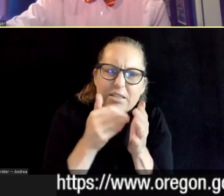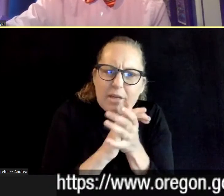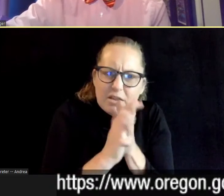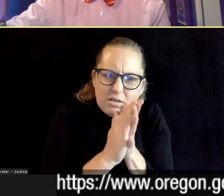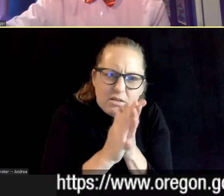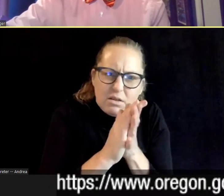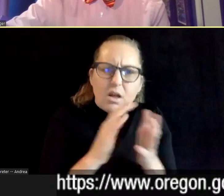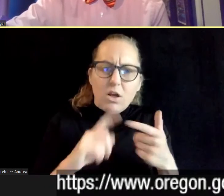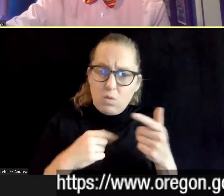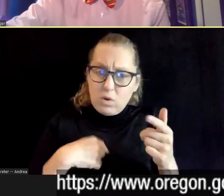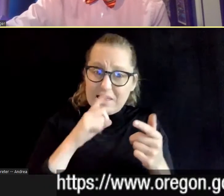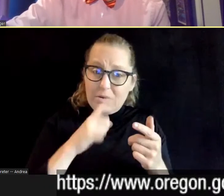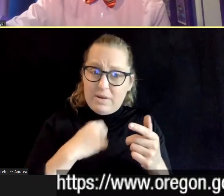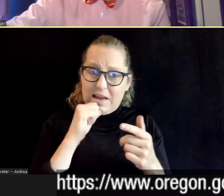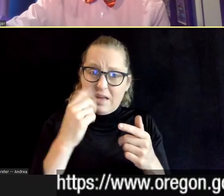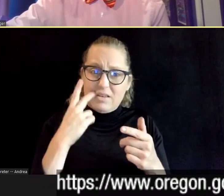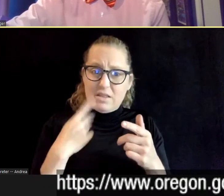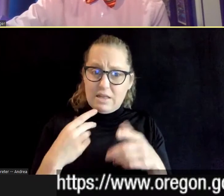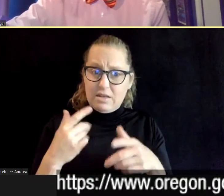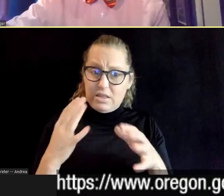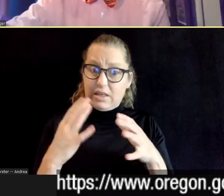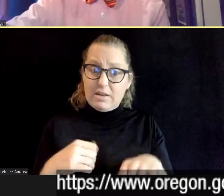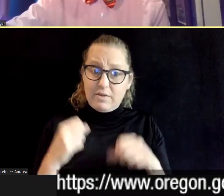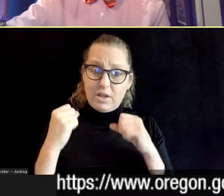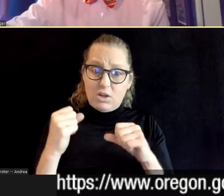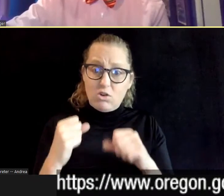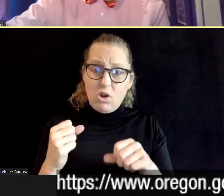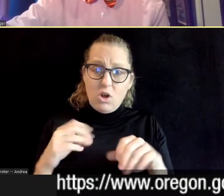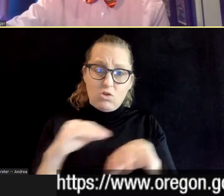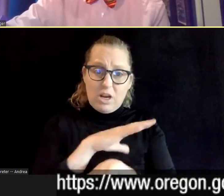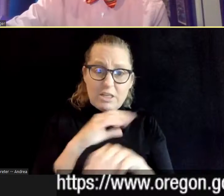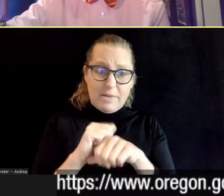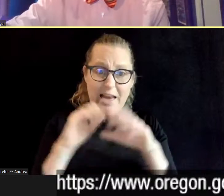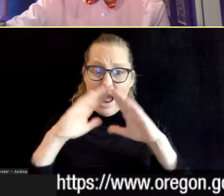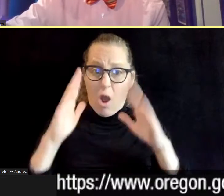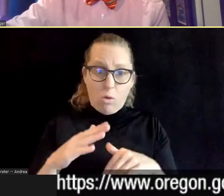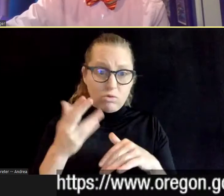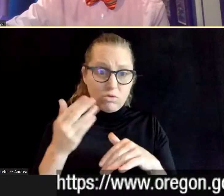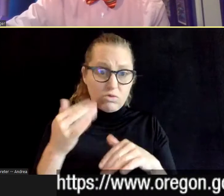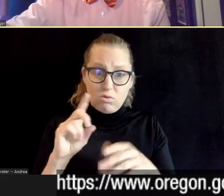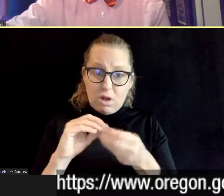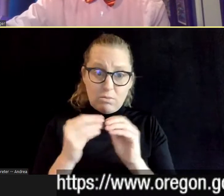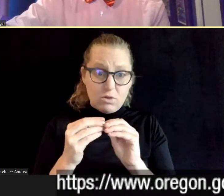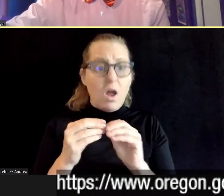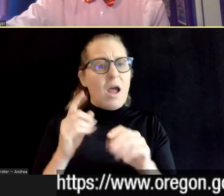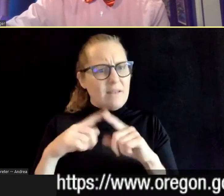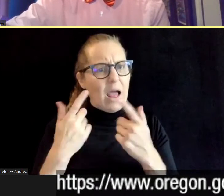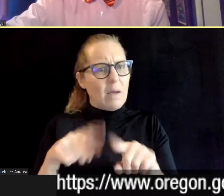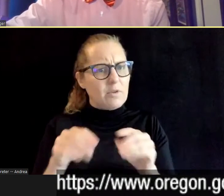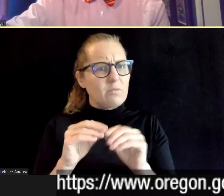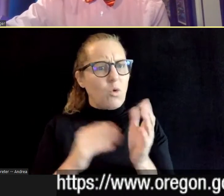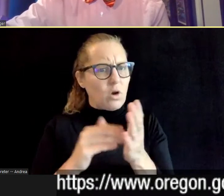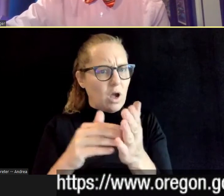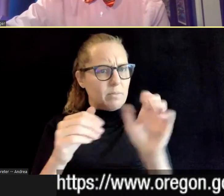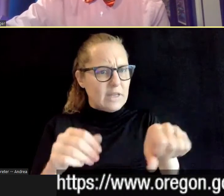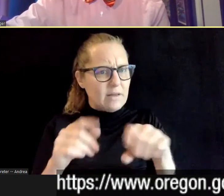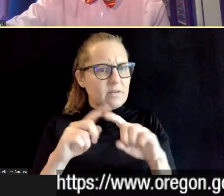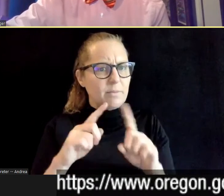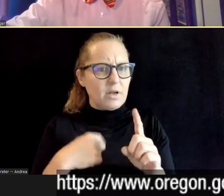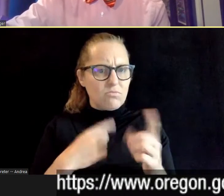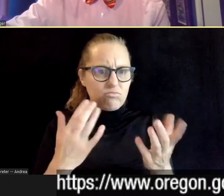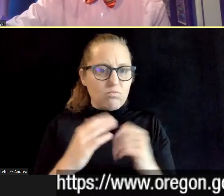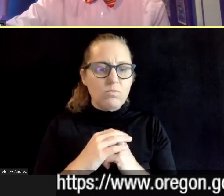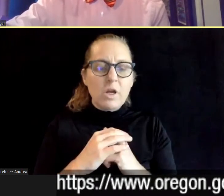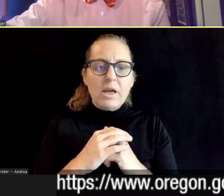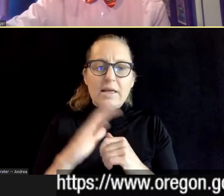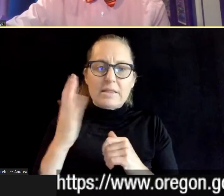seeing significant transmission amongst household members, so that does happen more commonly. But this does seem